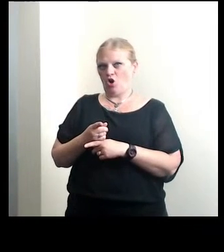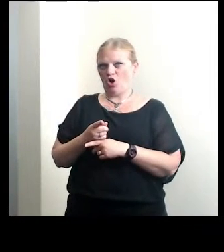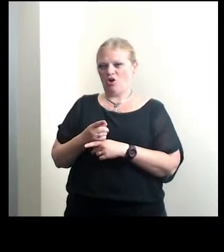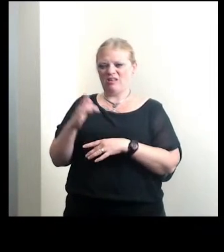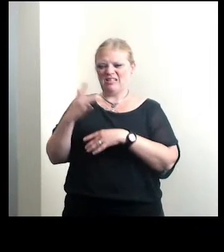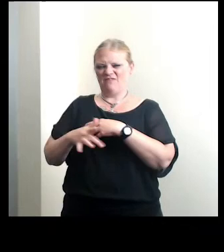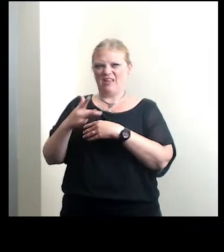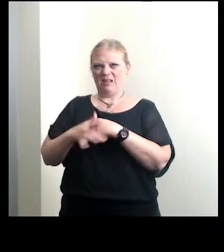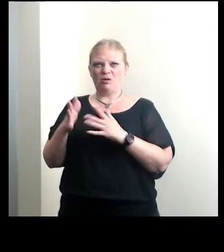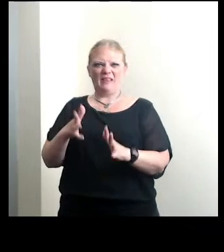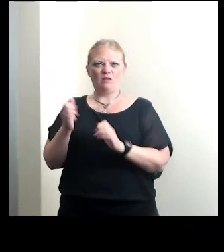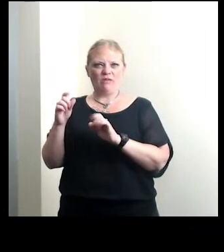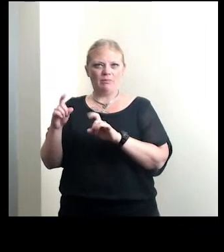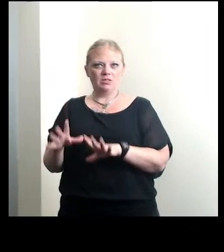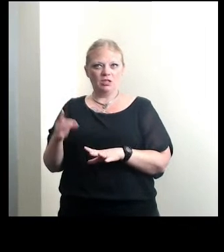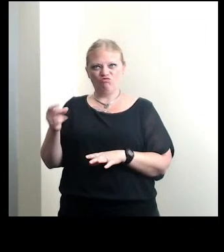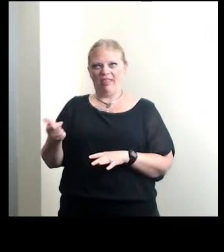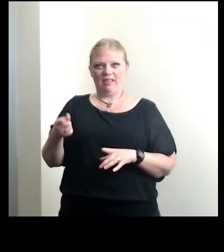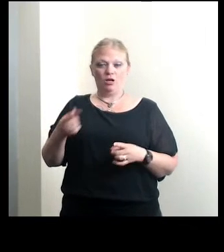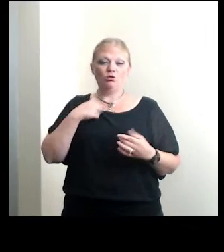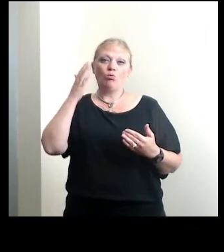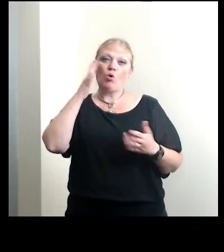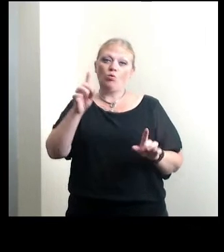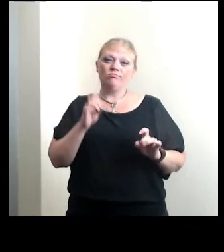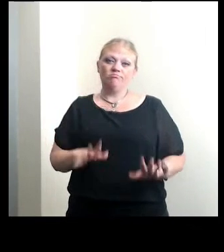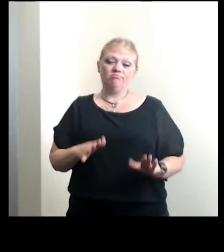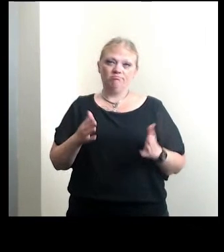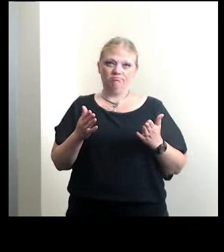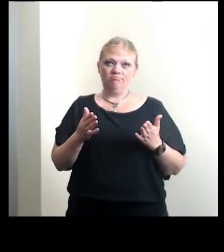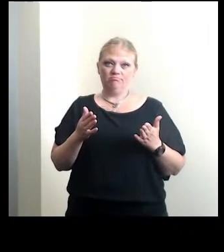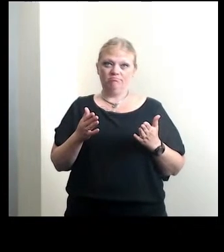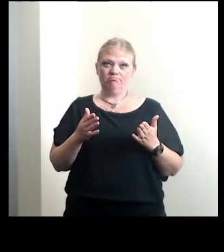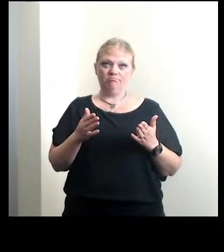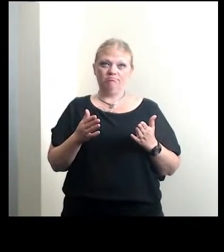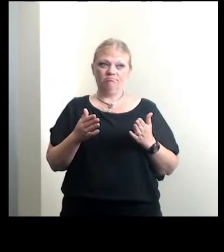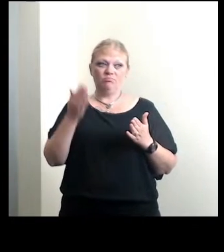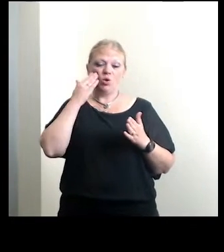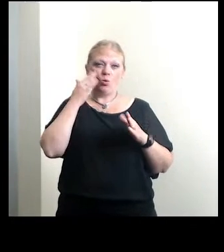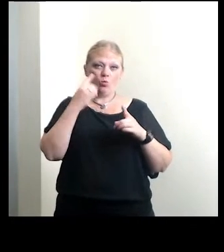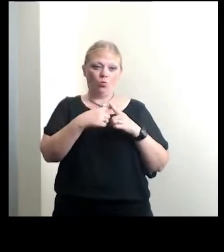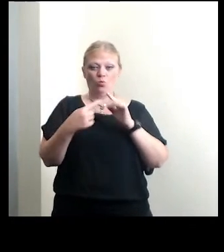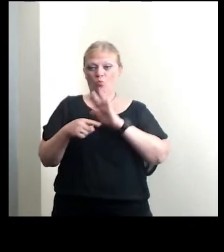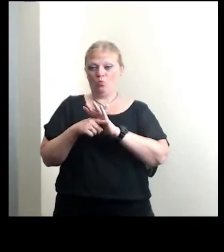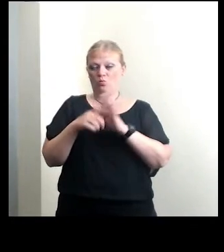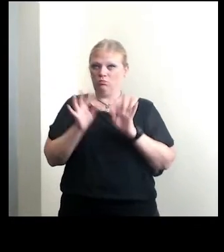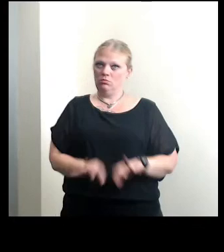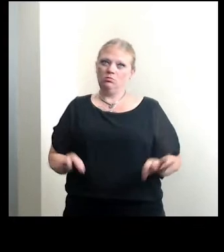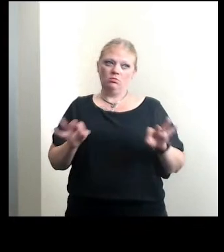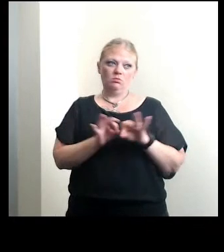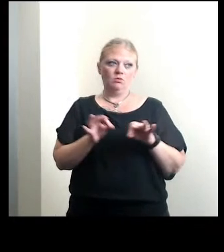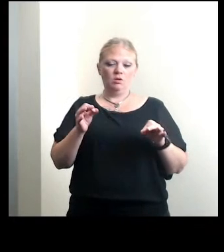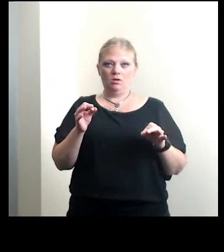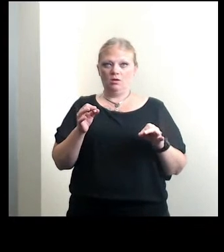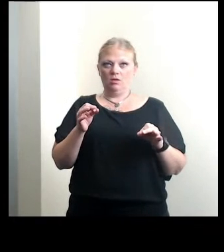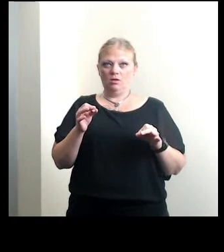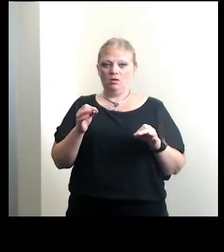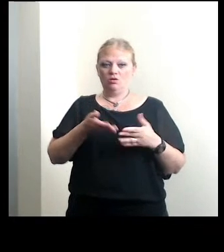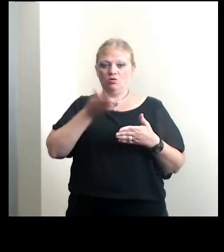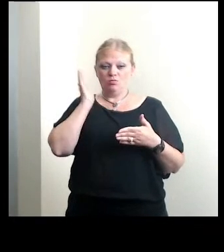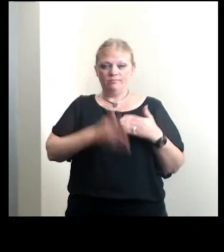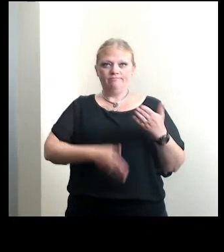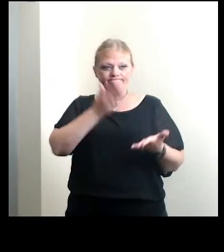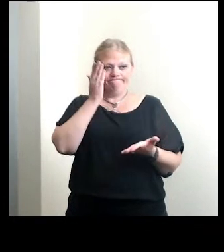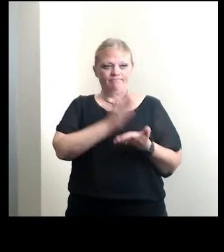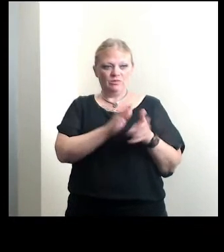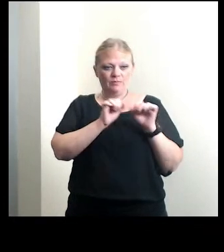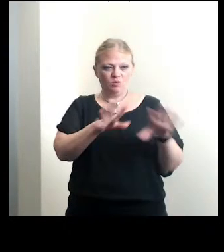So please get tested, knowing your status. This is a key strategy to getting rid of ending